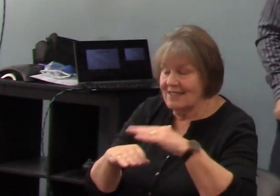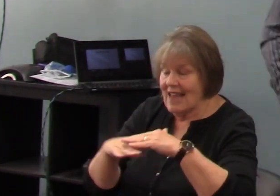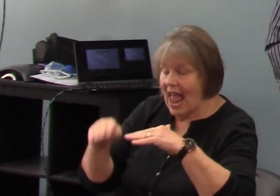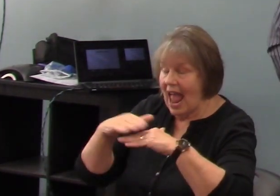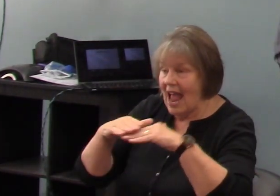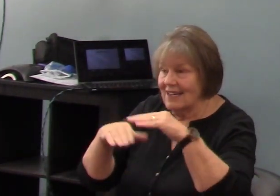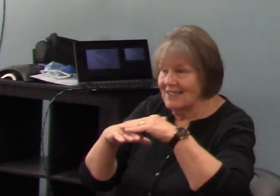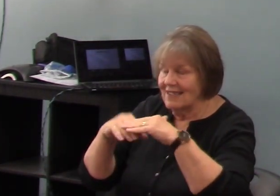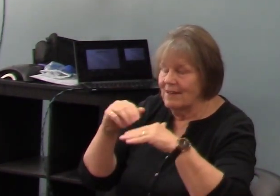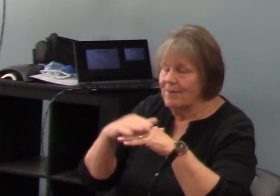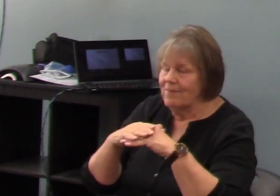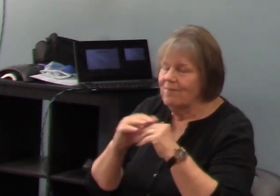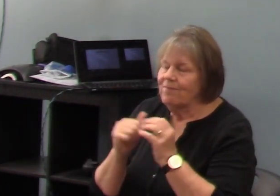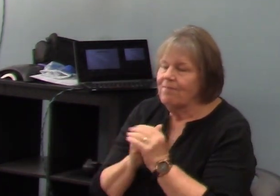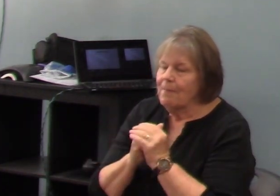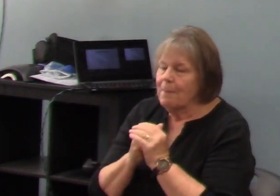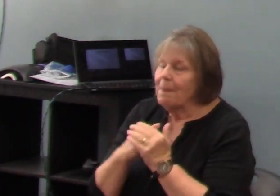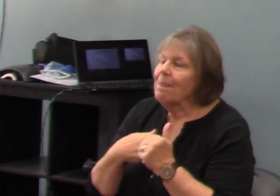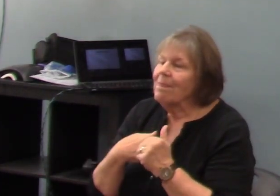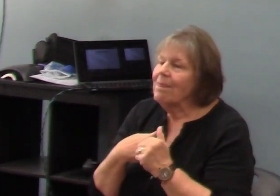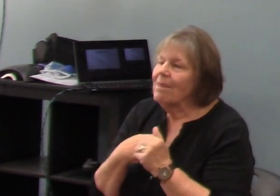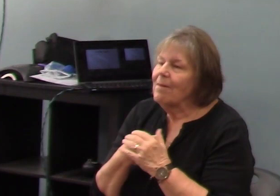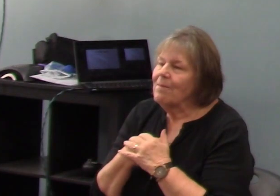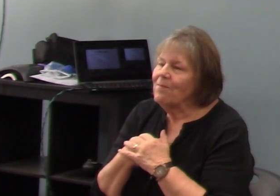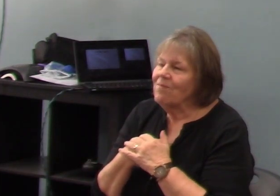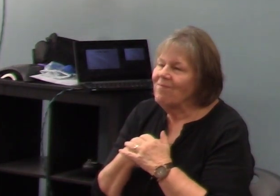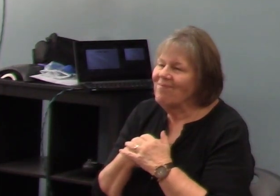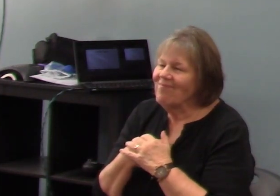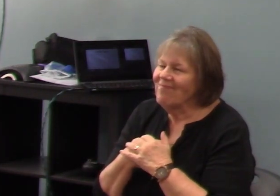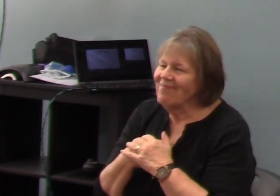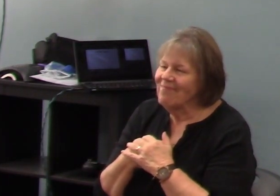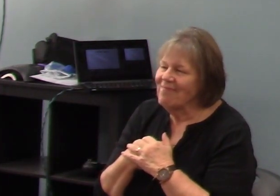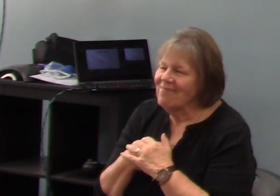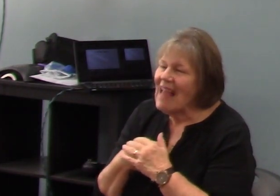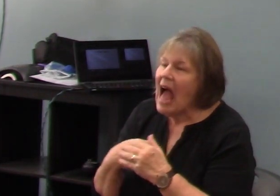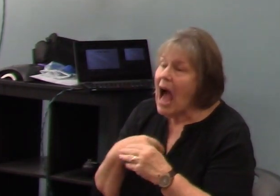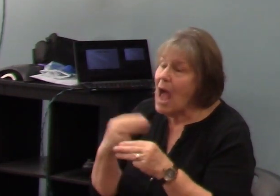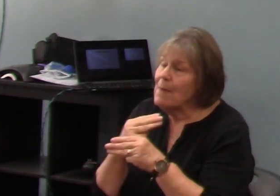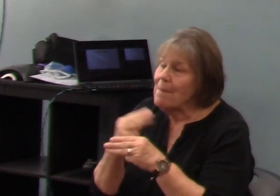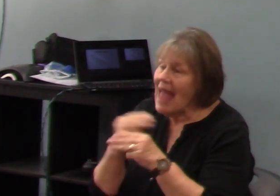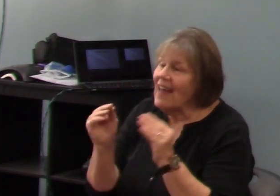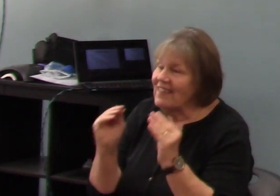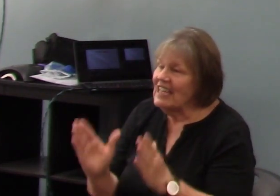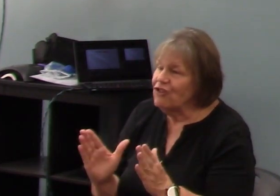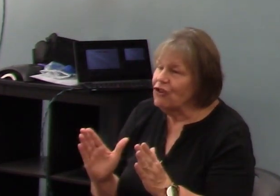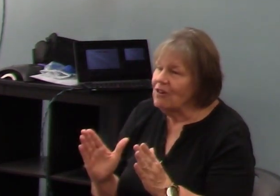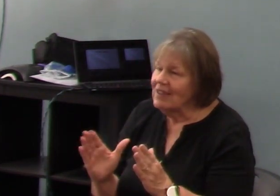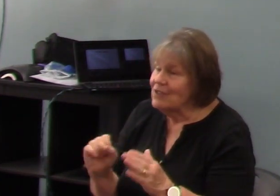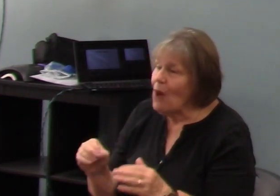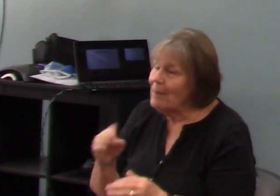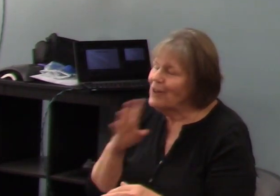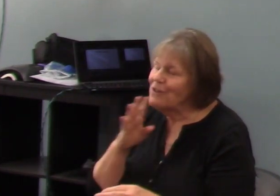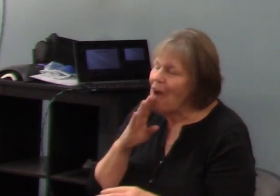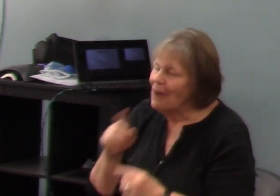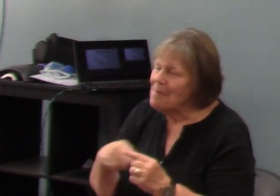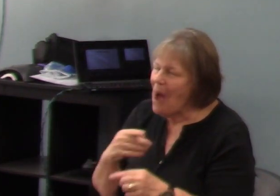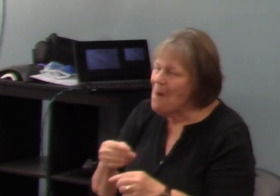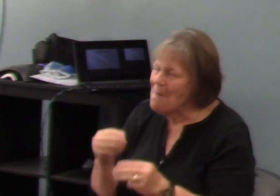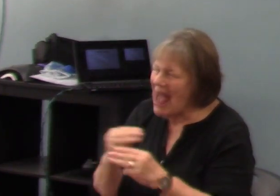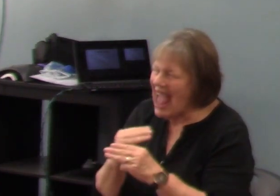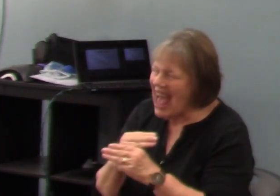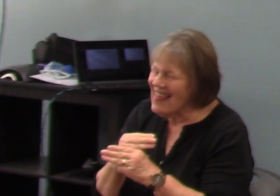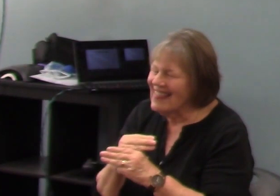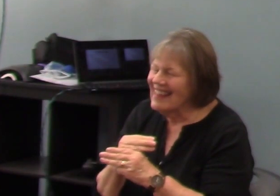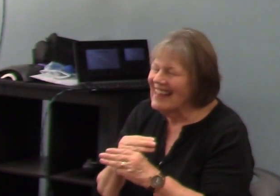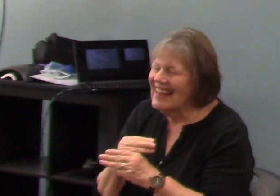a math teacher, so I have to sneak it in somehow. But mostly I want you to understand how some of this stuff works. So